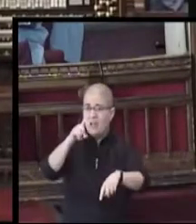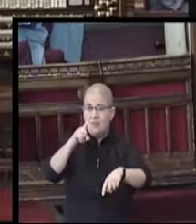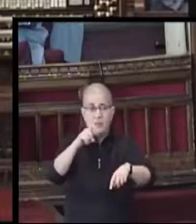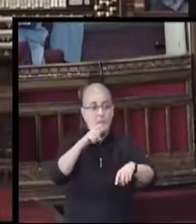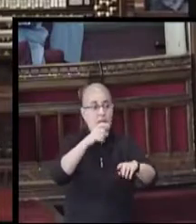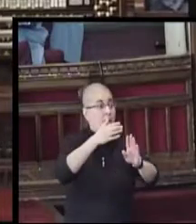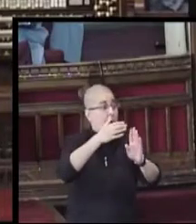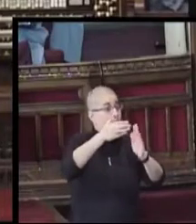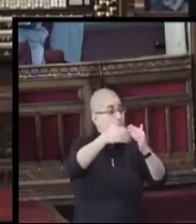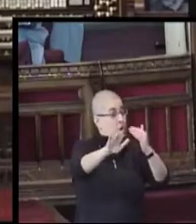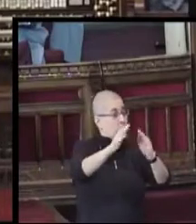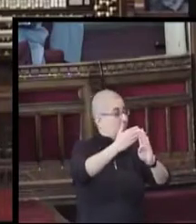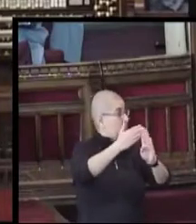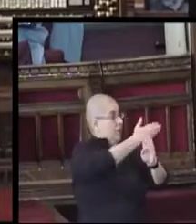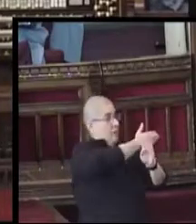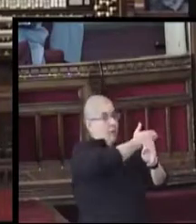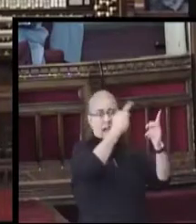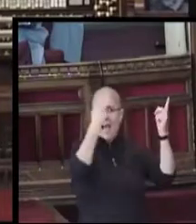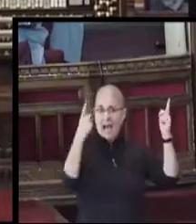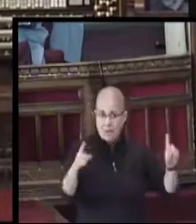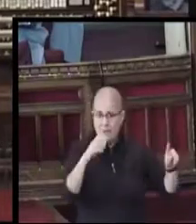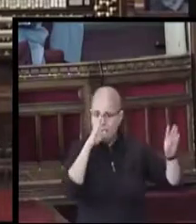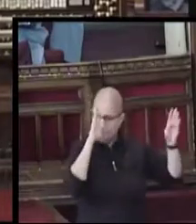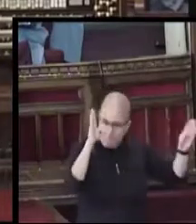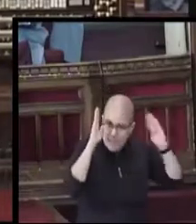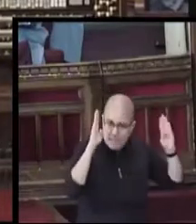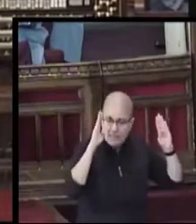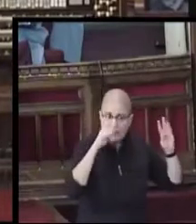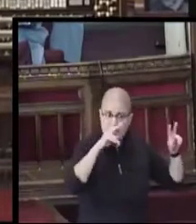between. Amen.